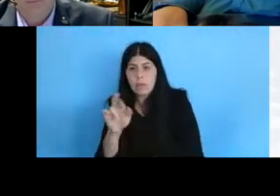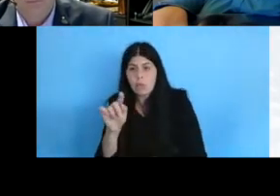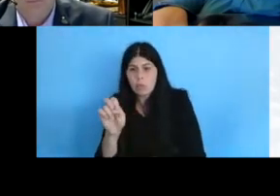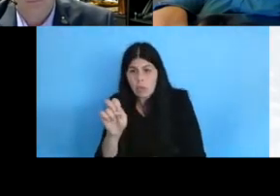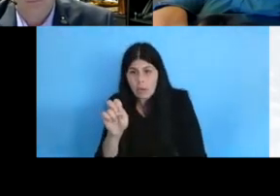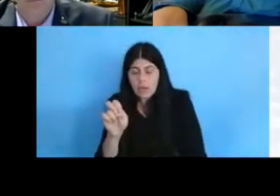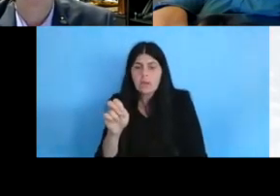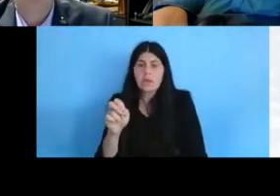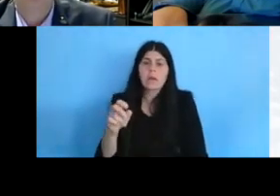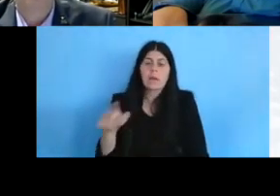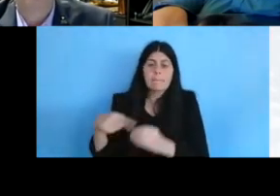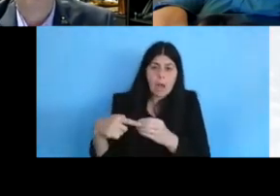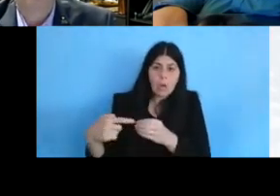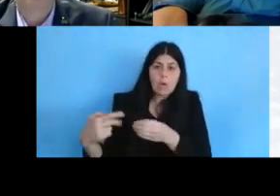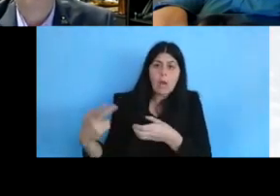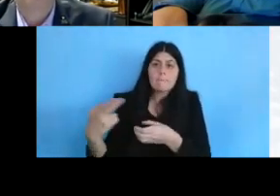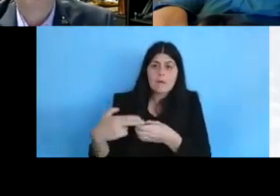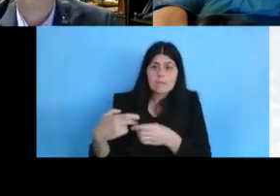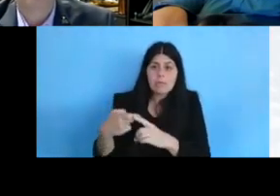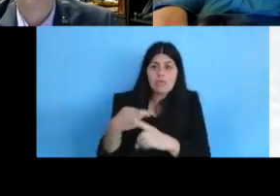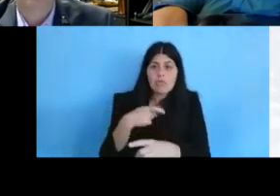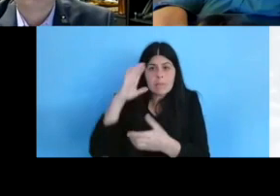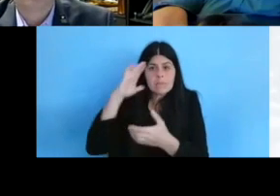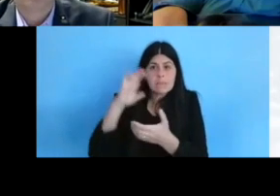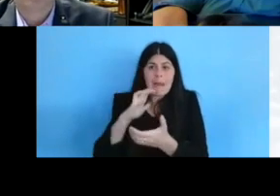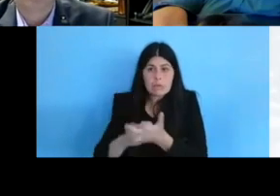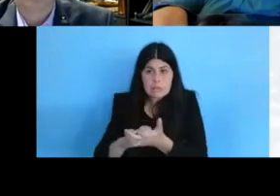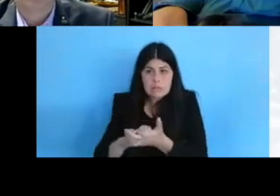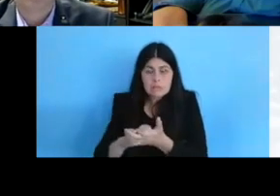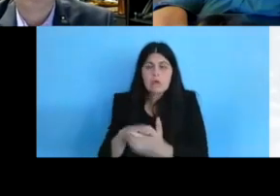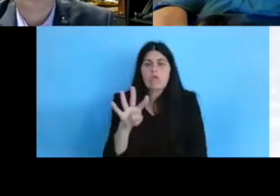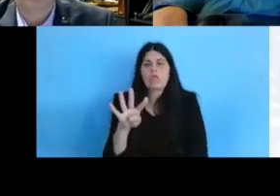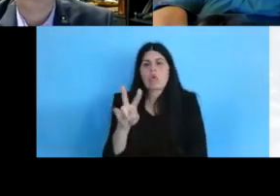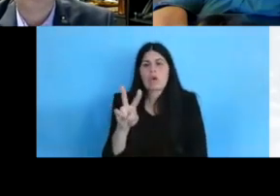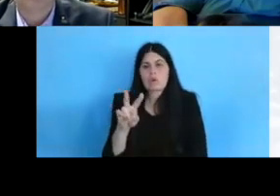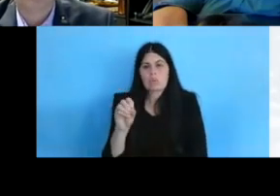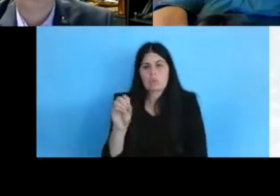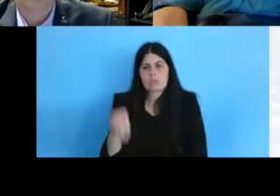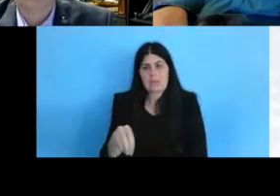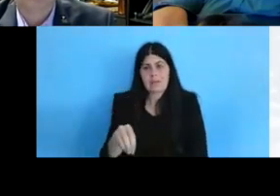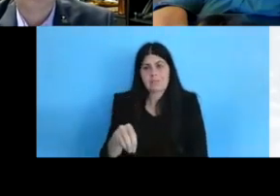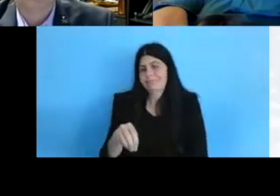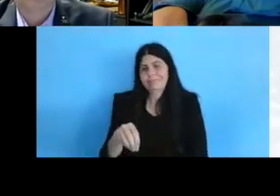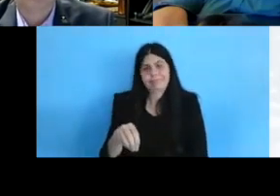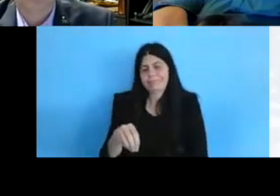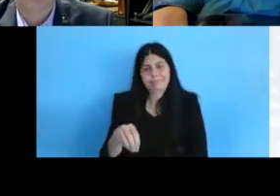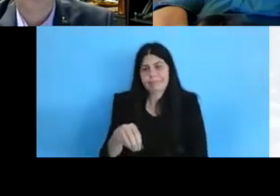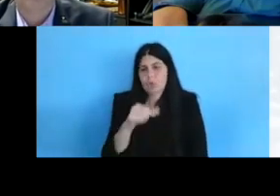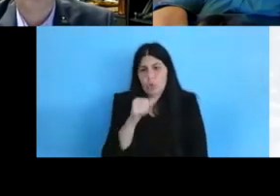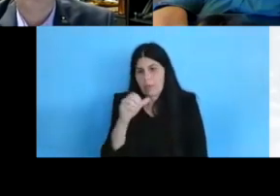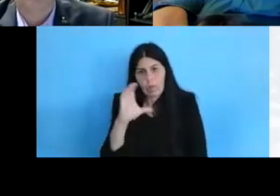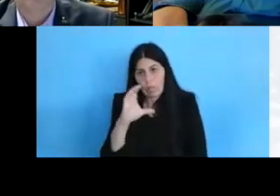veteran spouses. It's 42% are no longer even looking for work.